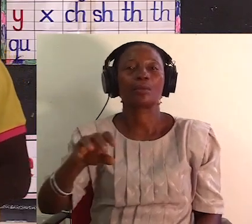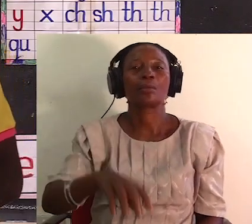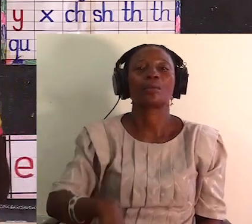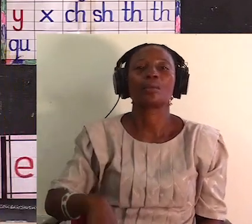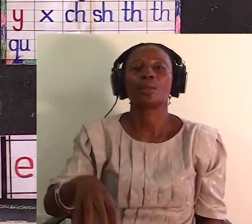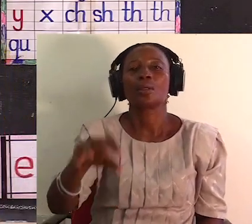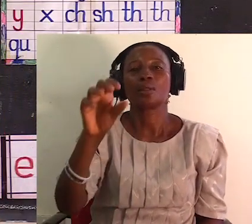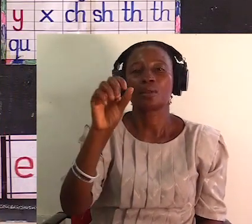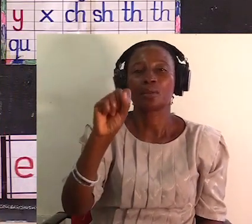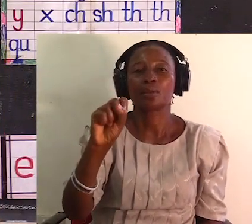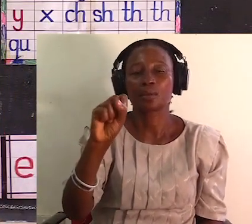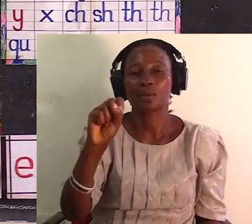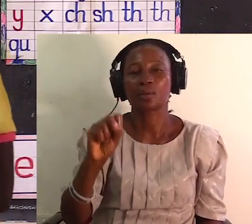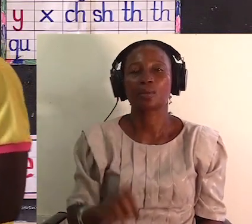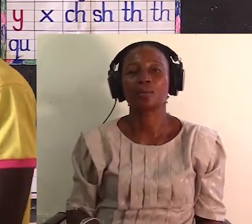in snake.